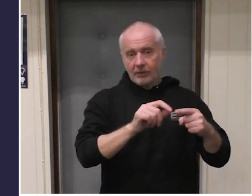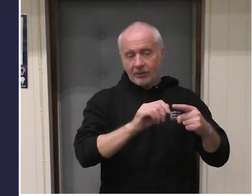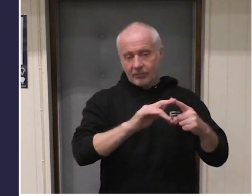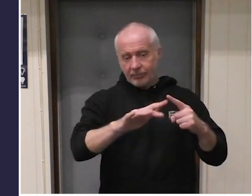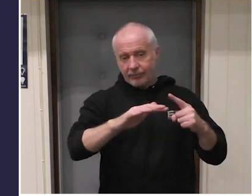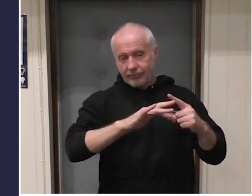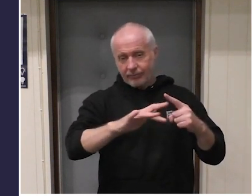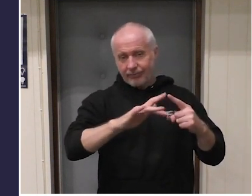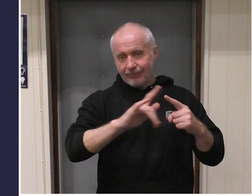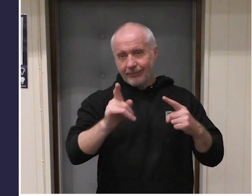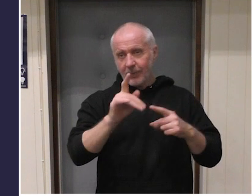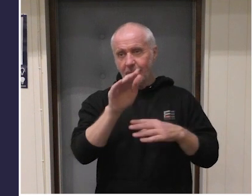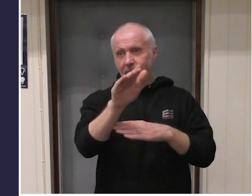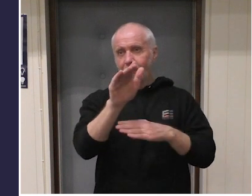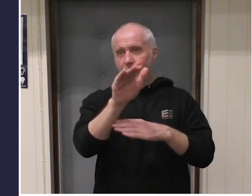okay?